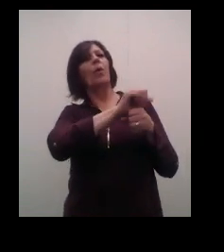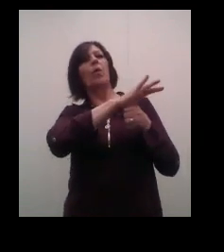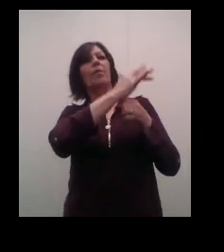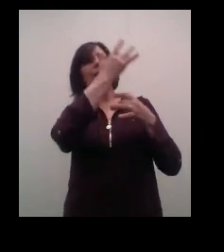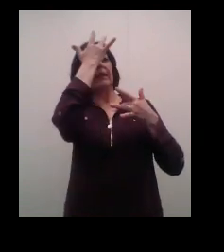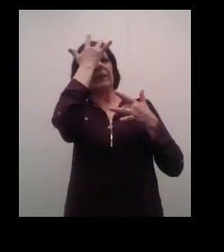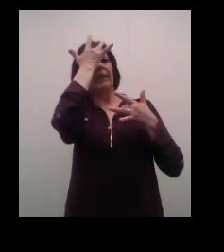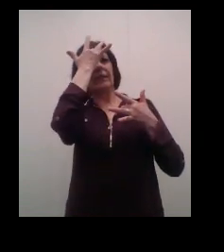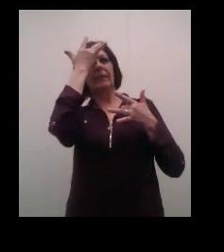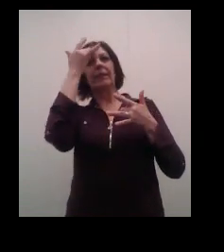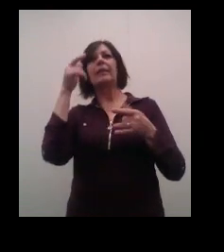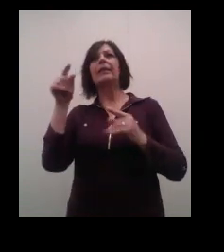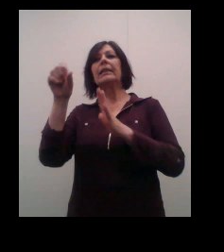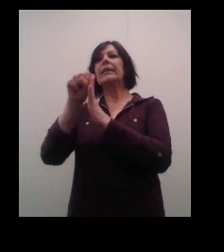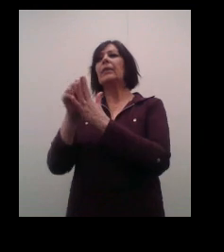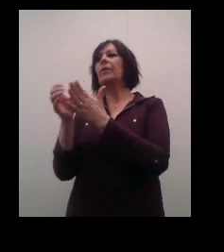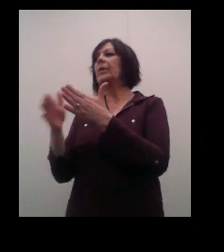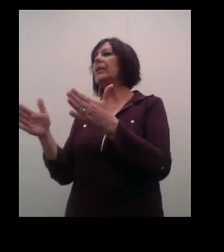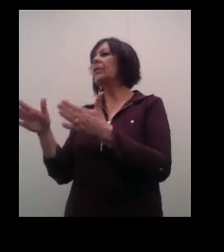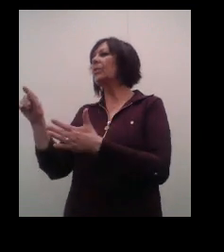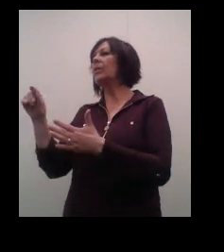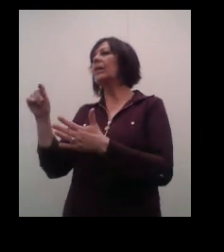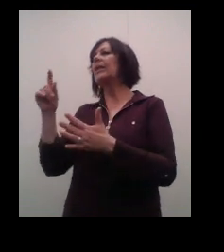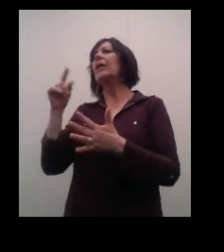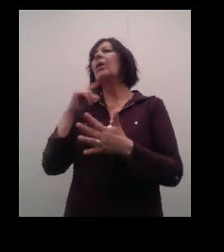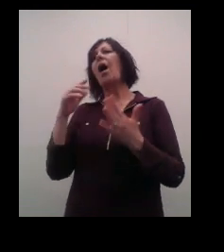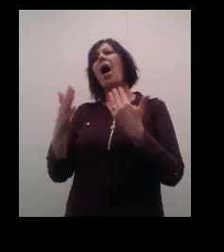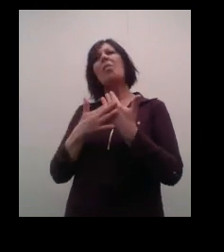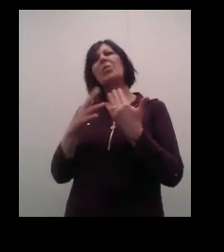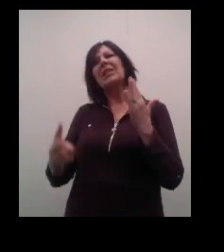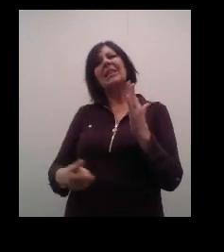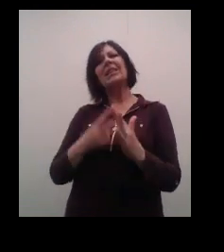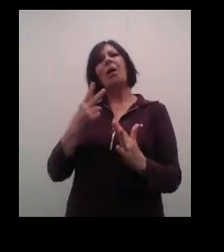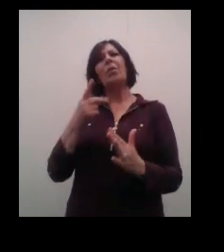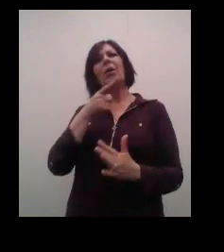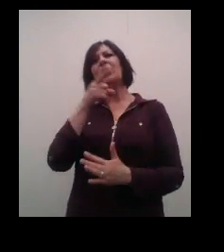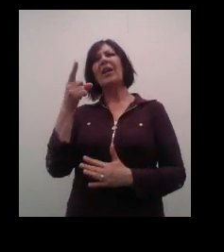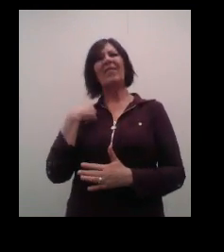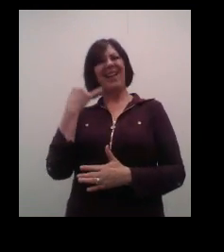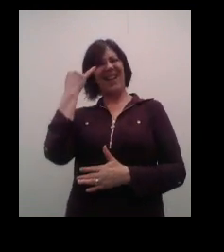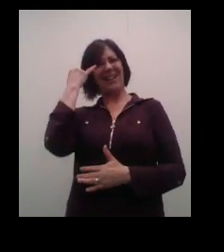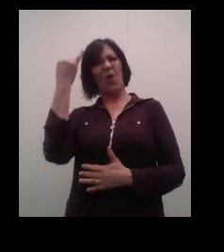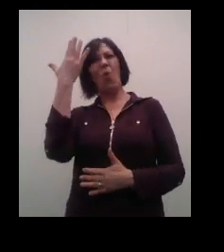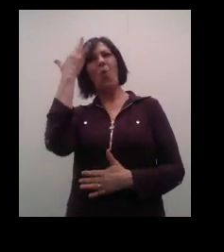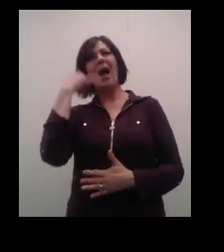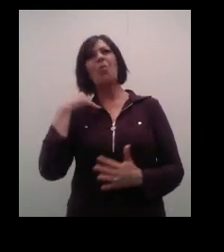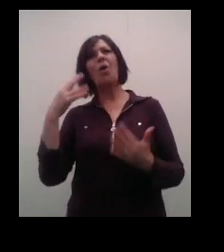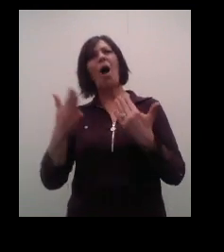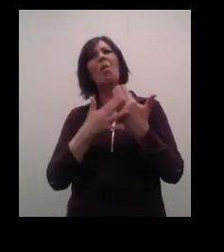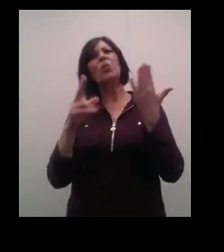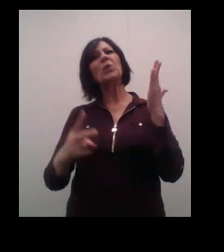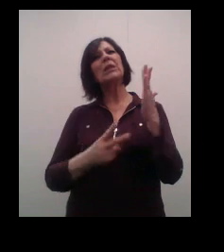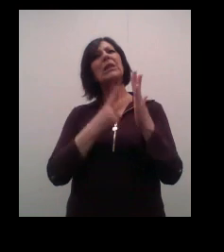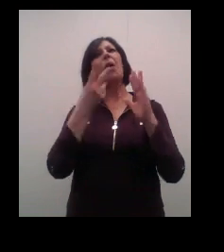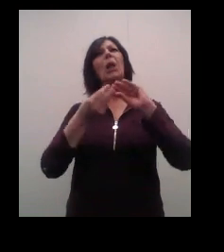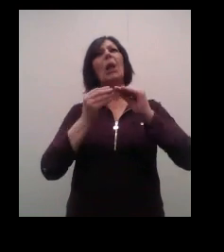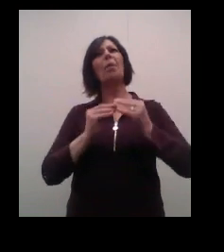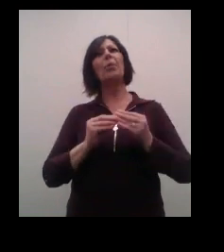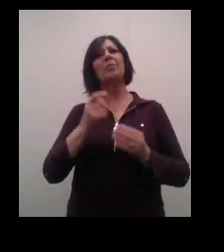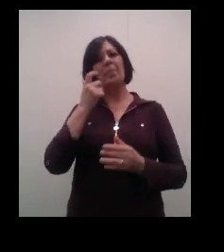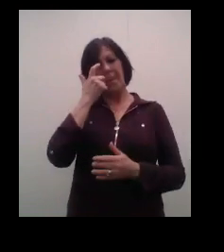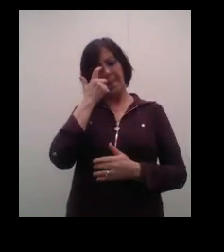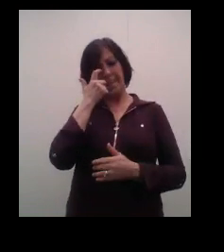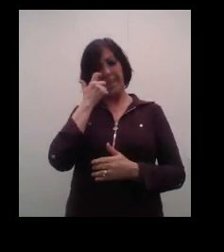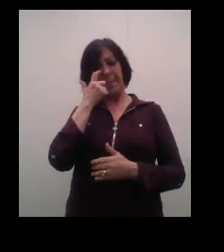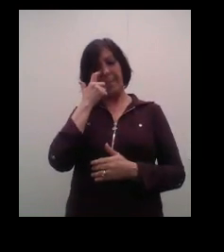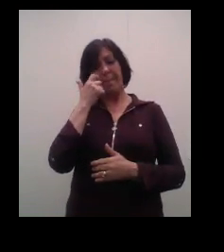almost double that. Is there any idea that either of you have that would account for that disparity? We certainly have